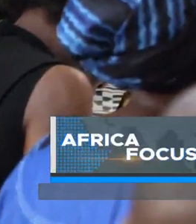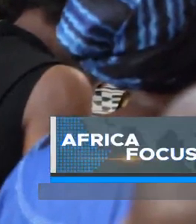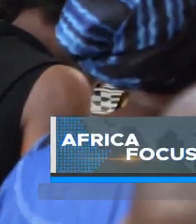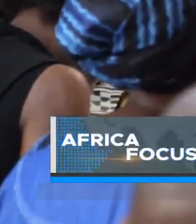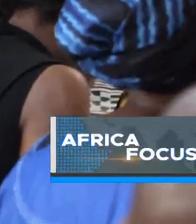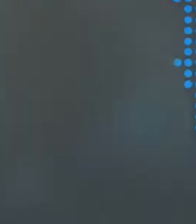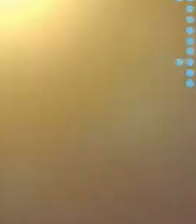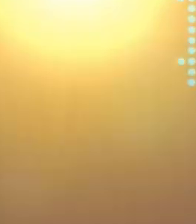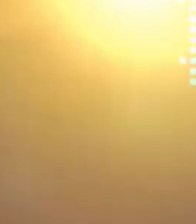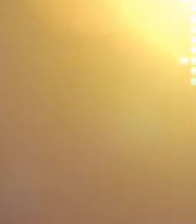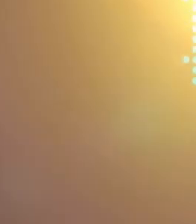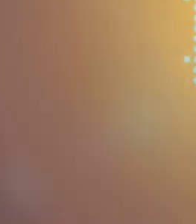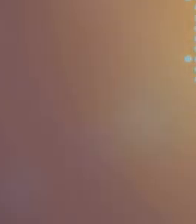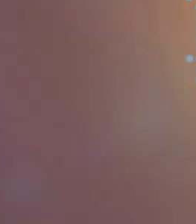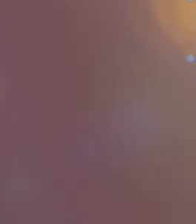Senegal.